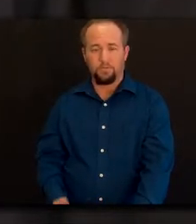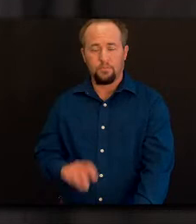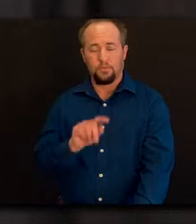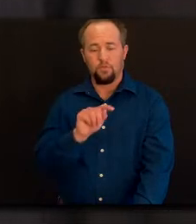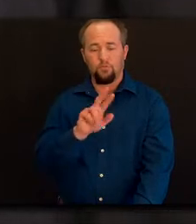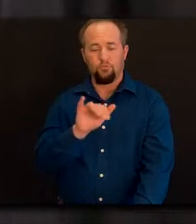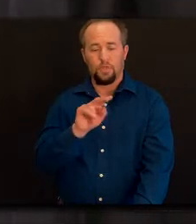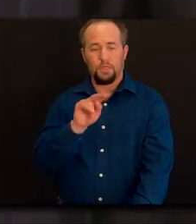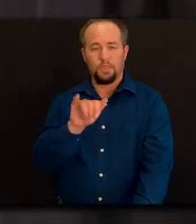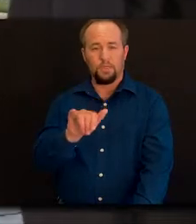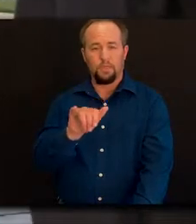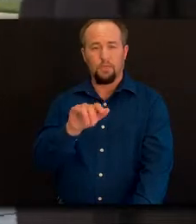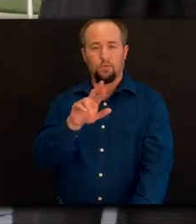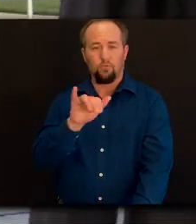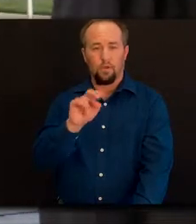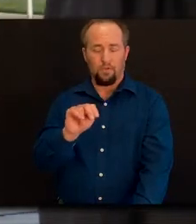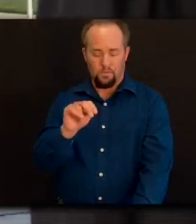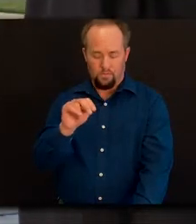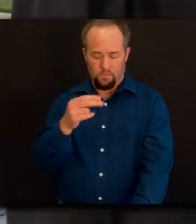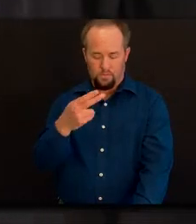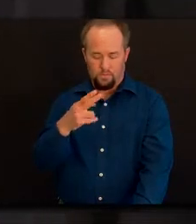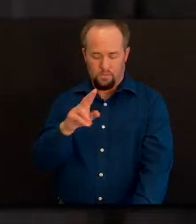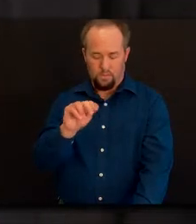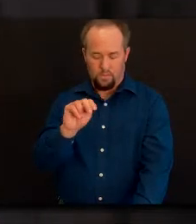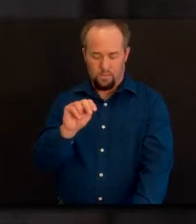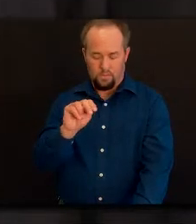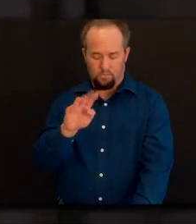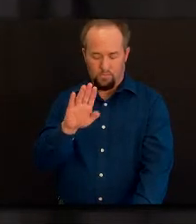Trinity Ryan Humble.